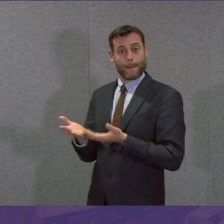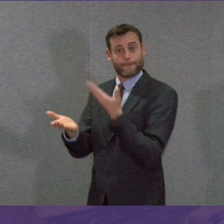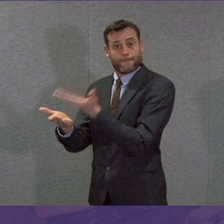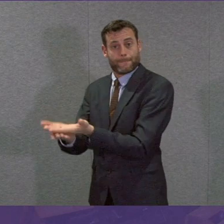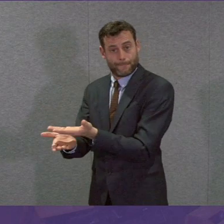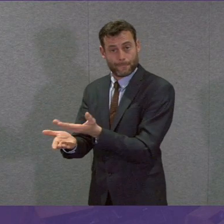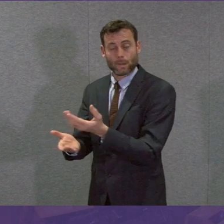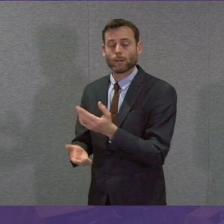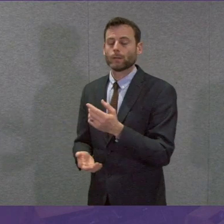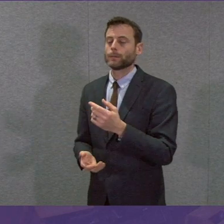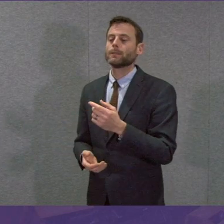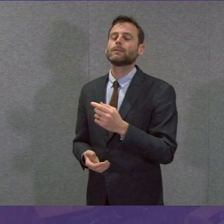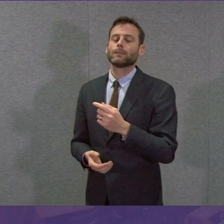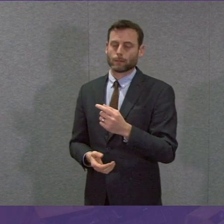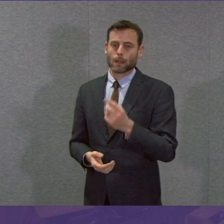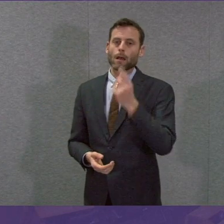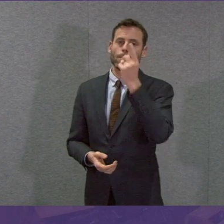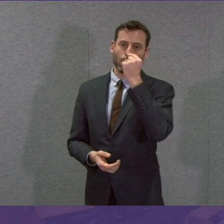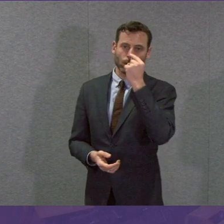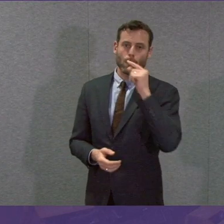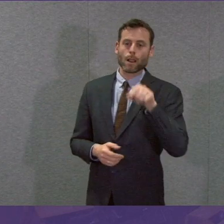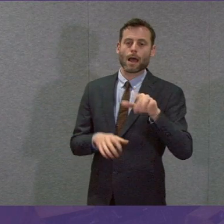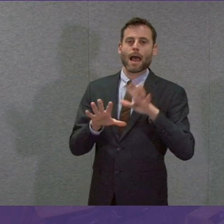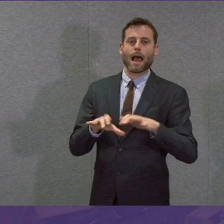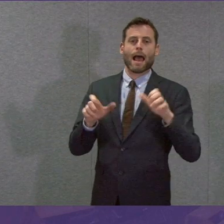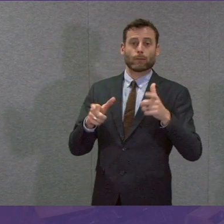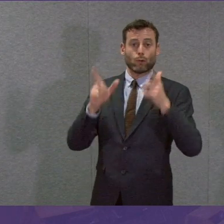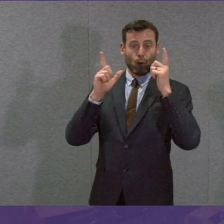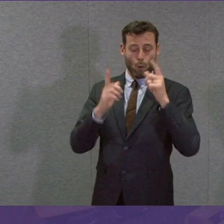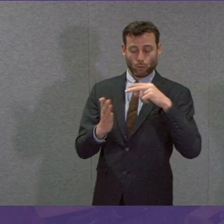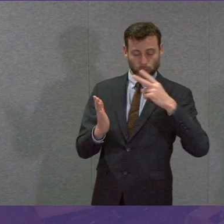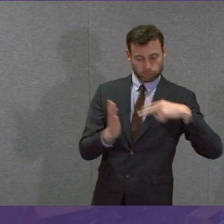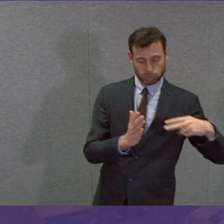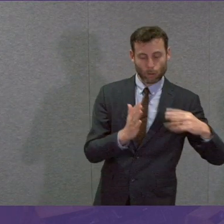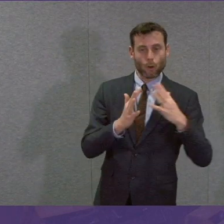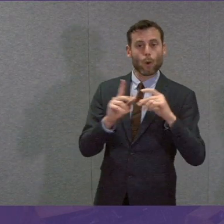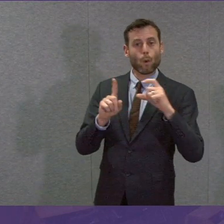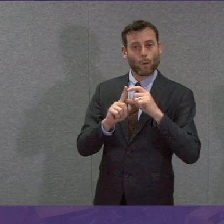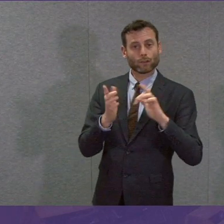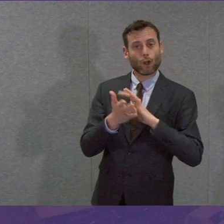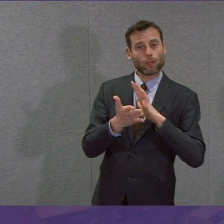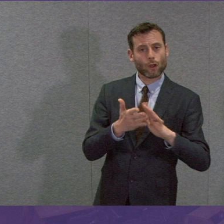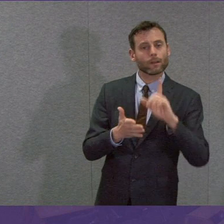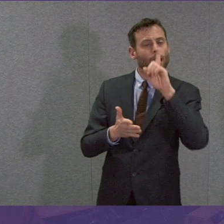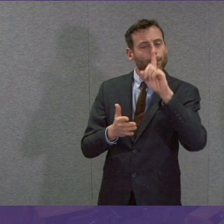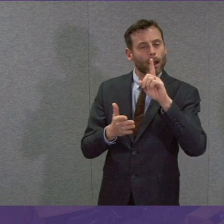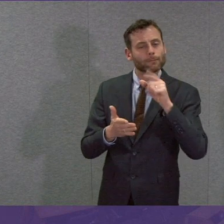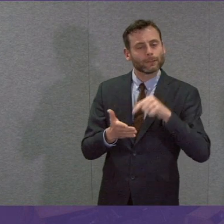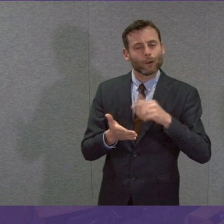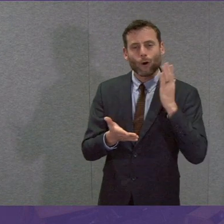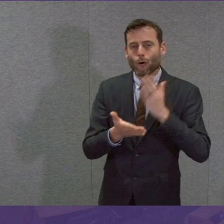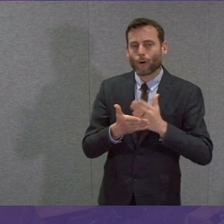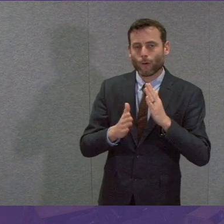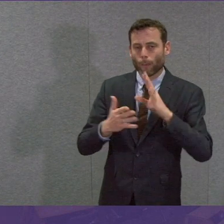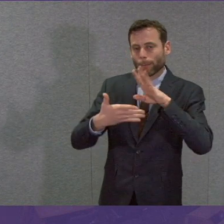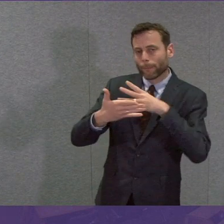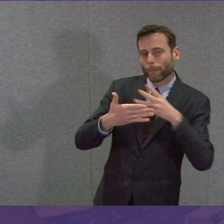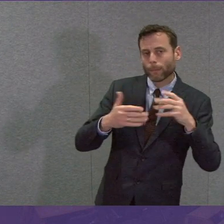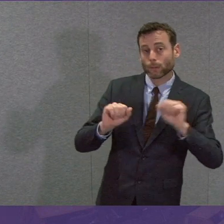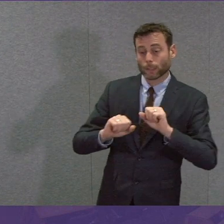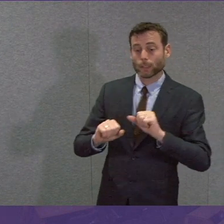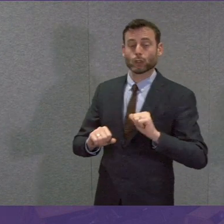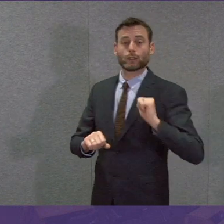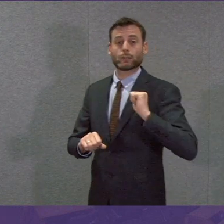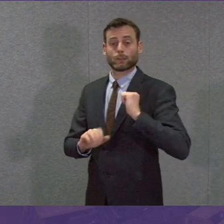the House of Lords will consider the bill on Wednesday and Thursday, though that, again, is not confirmed, and the bill should then have royal assent by